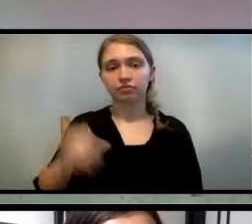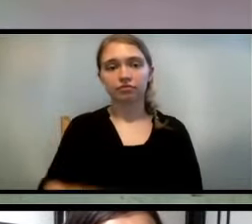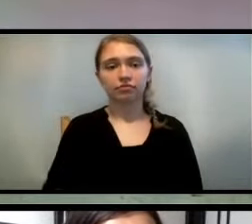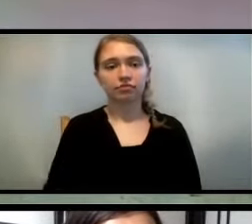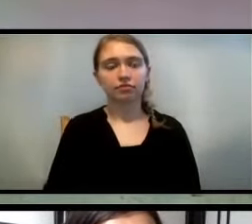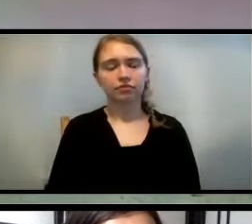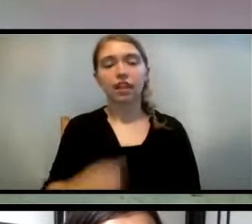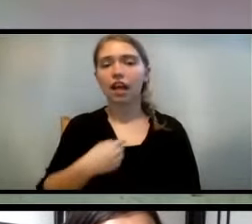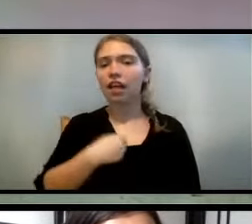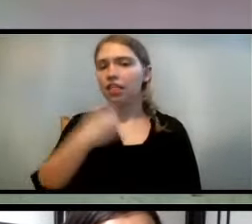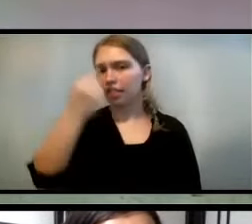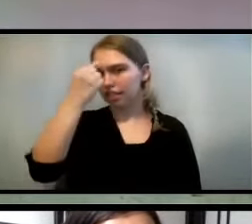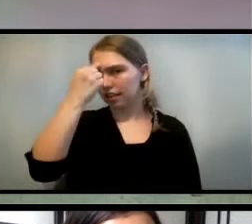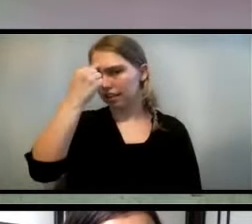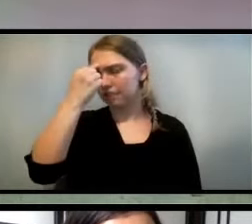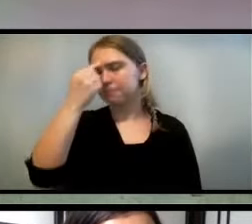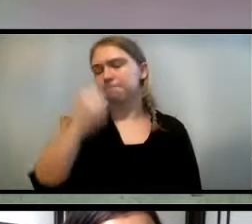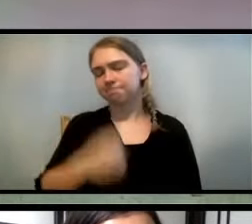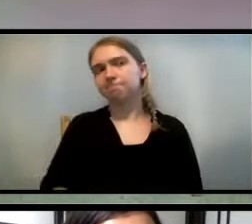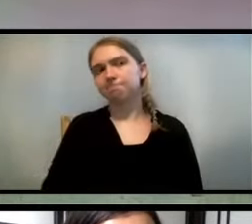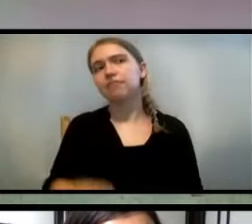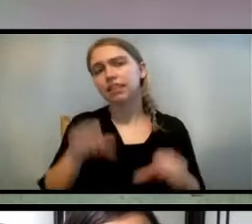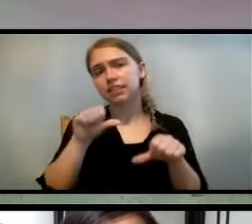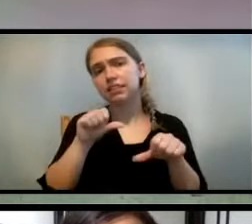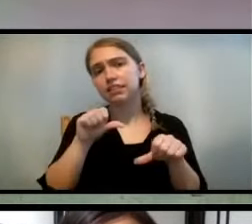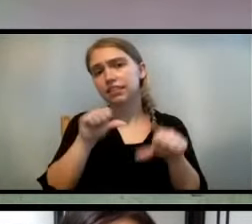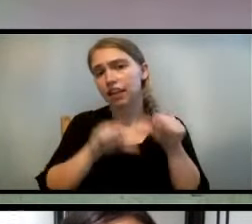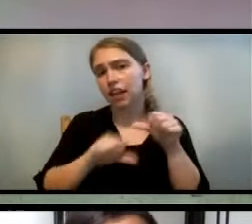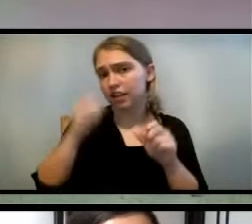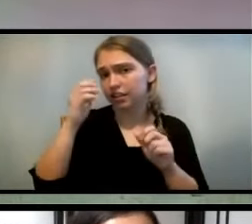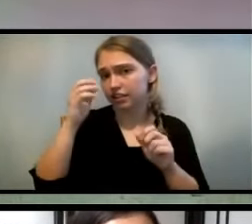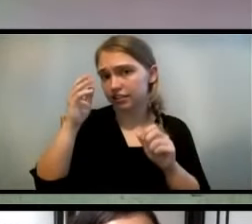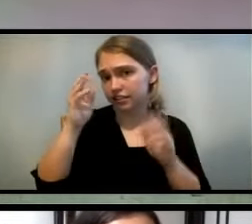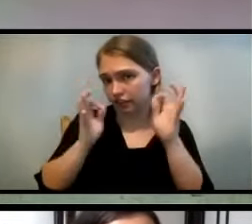I think that science fiction is inherently hopeful.